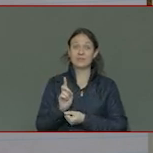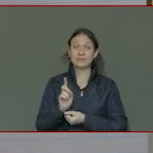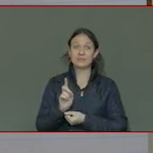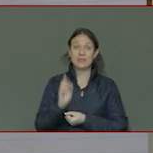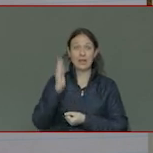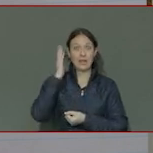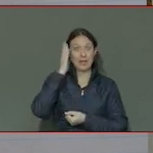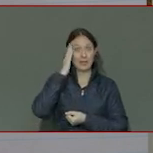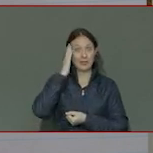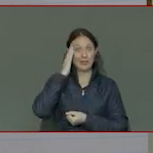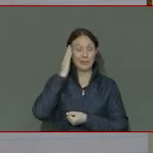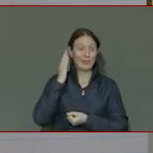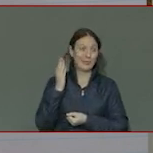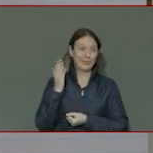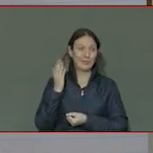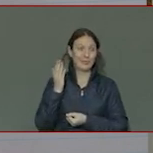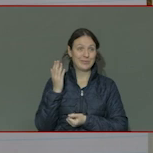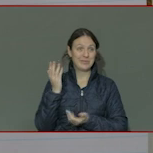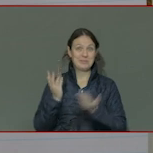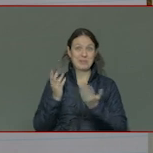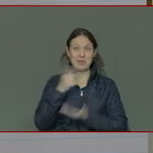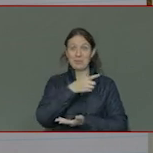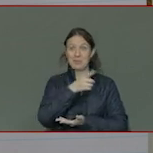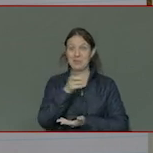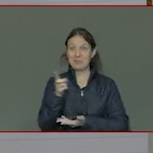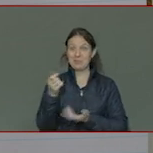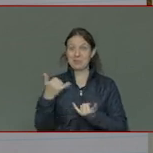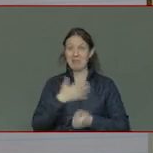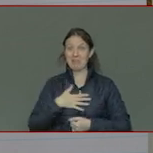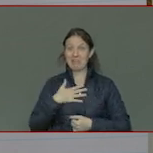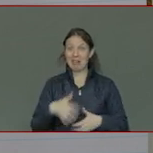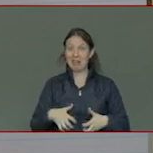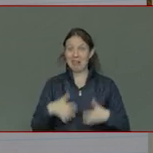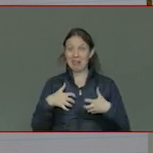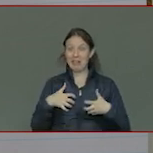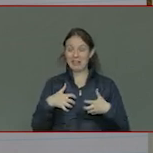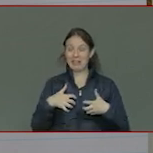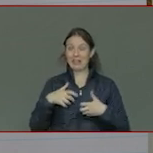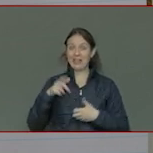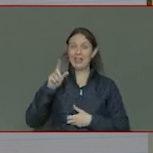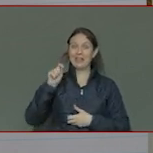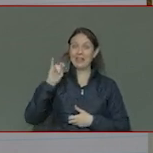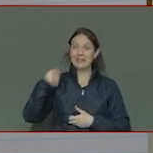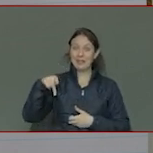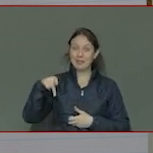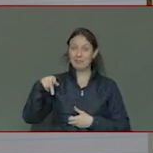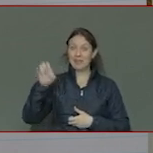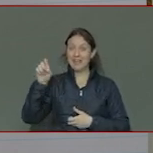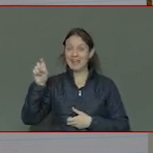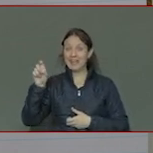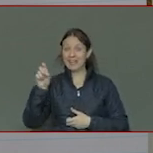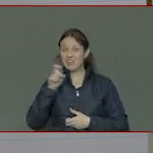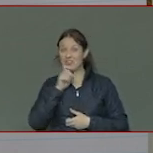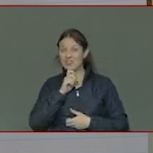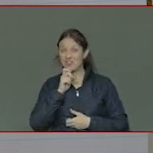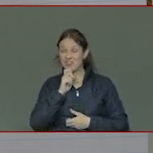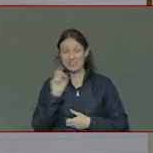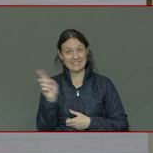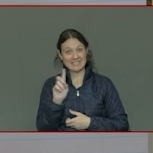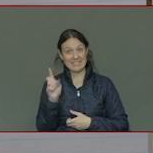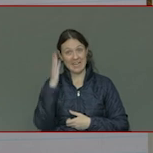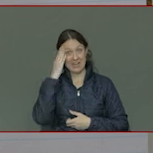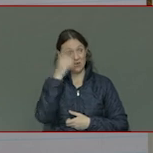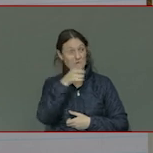I've made you angry because I say you can't use Tipp-Ex. Okay, you laugh Tipp-Ex, I